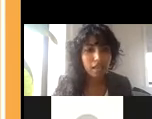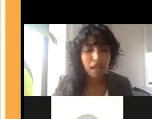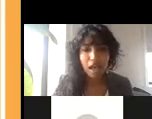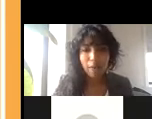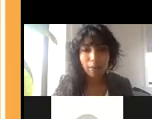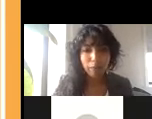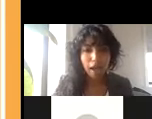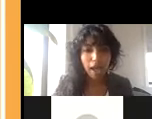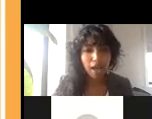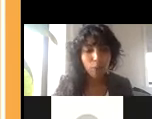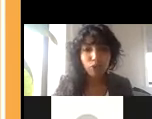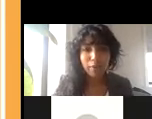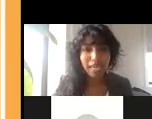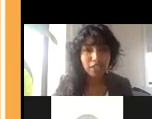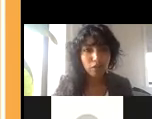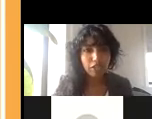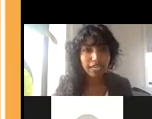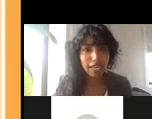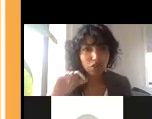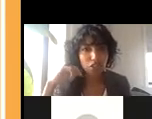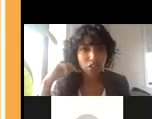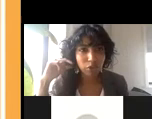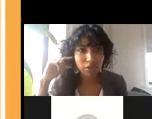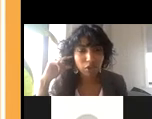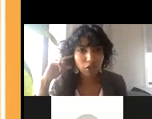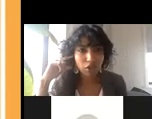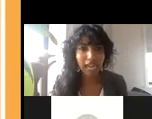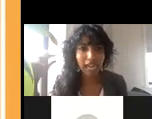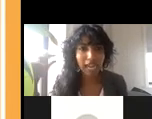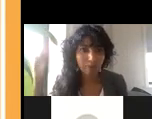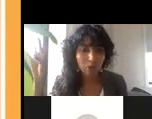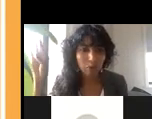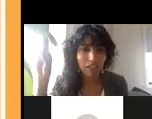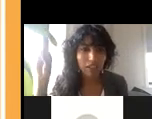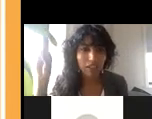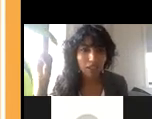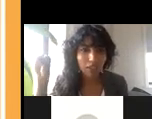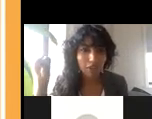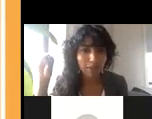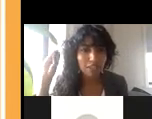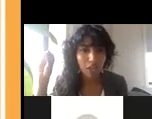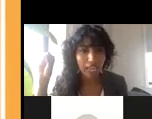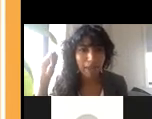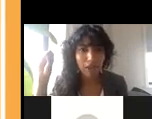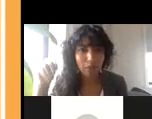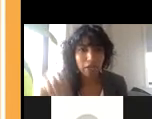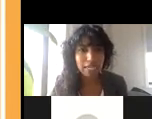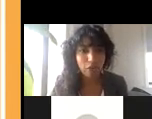began. Before we hand it over to Dana, I was just going to do a little connection between what Indra